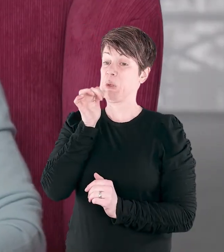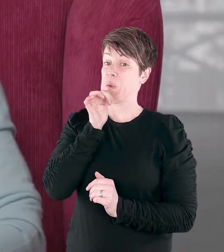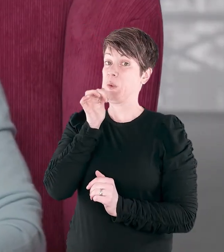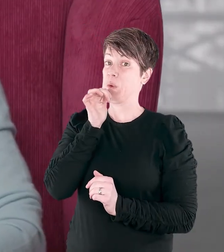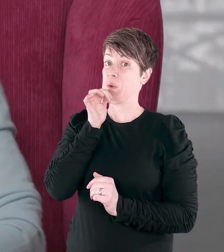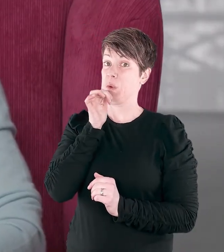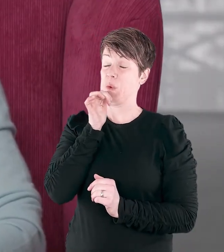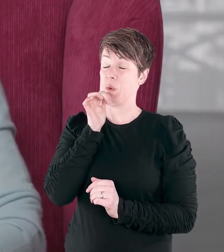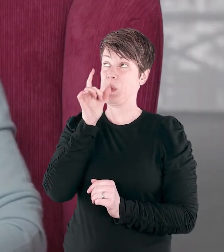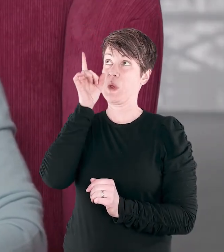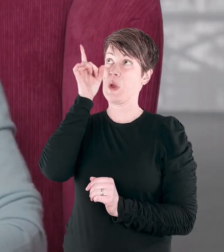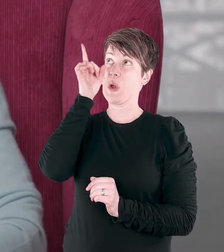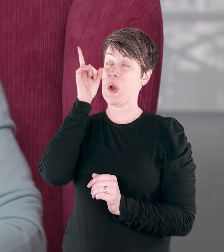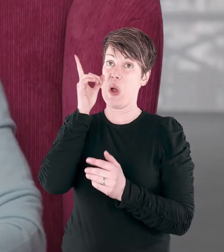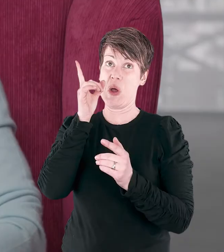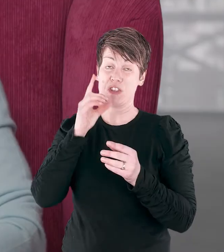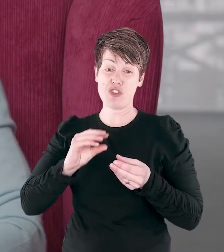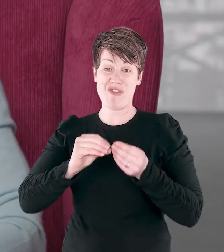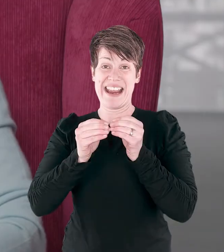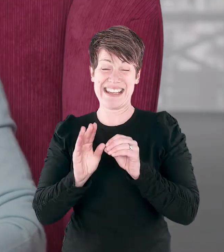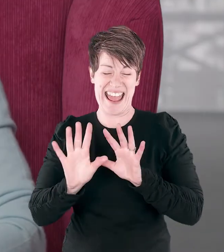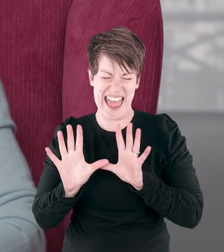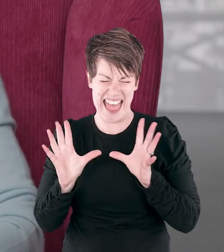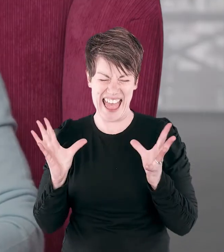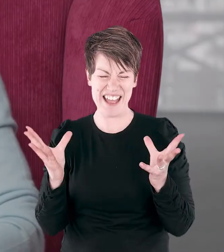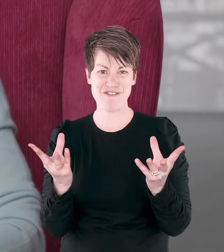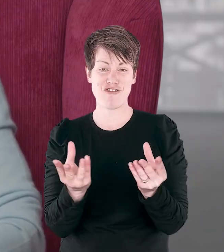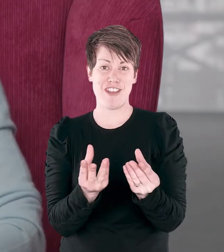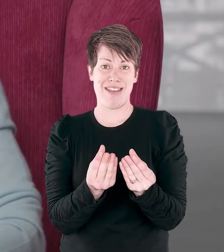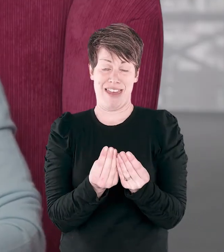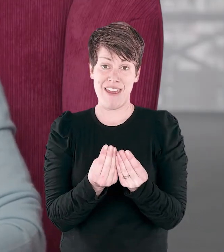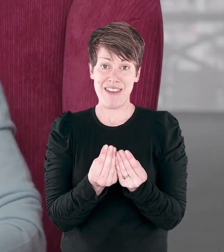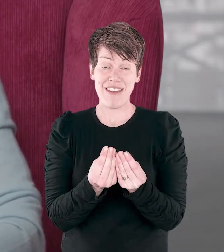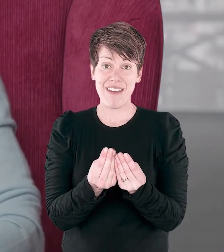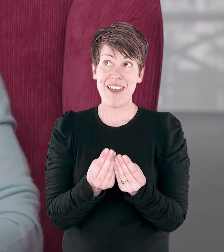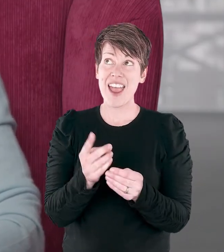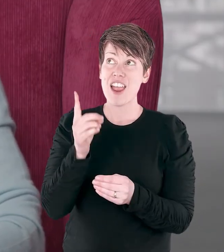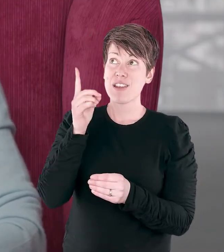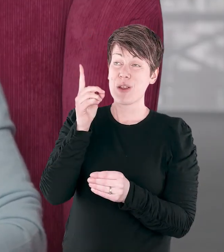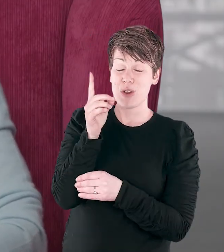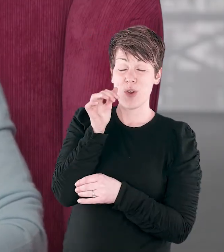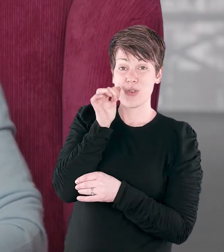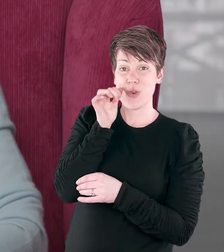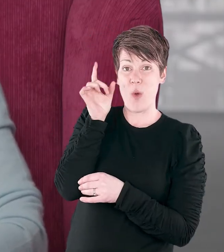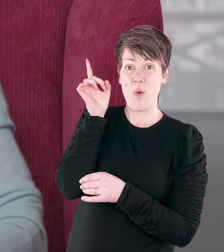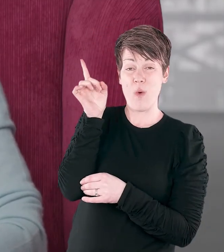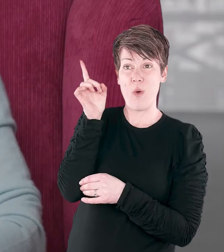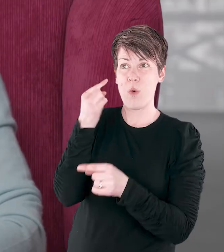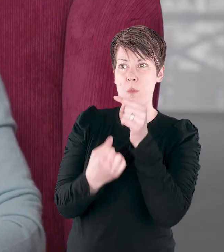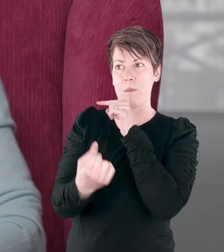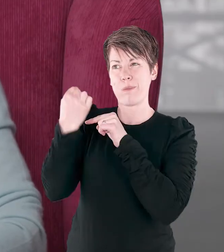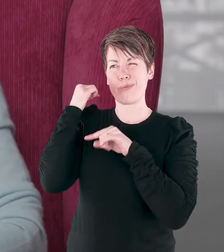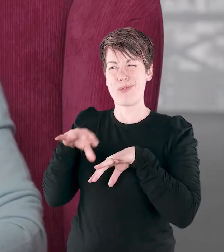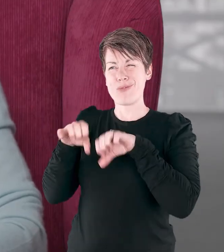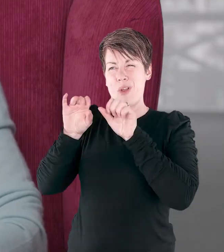the one who made all the fish in the oceans, and Jesus knew the one who in the very beginning